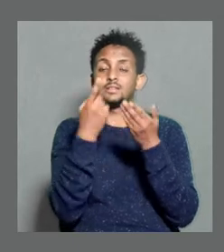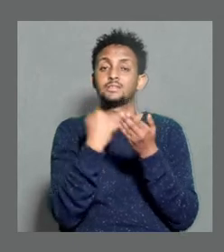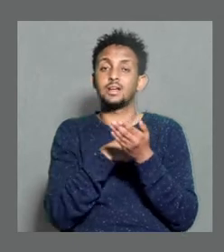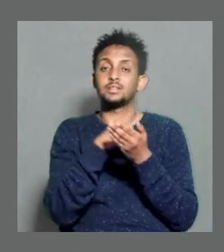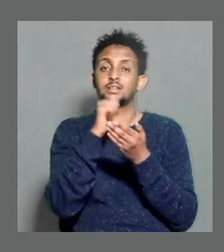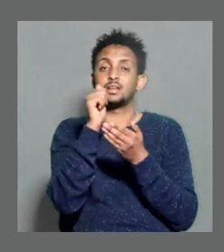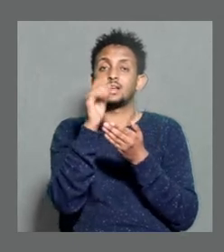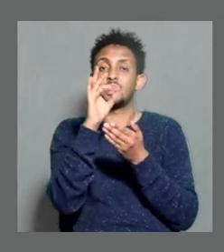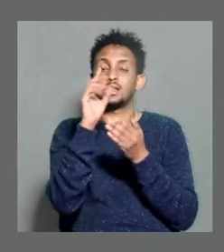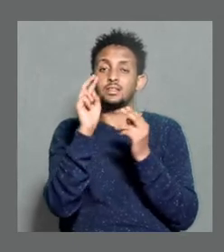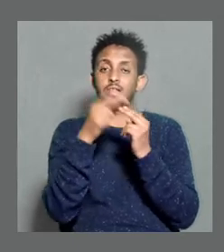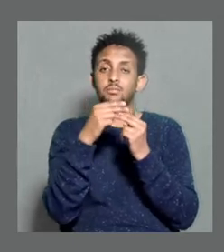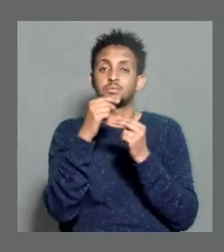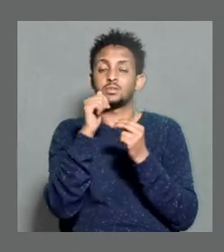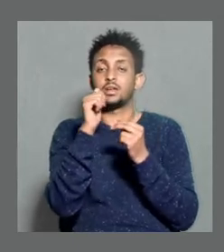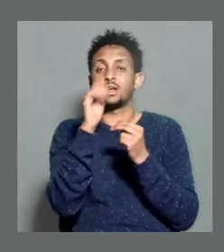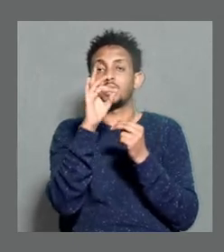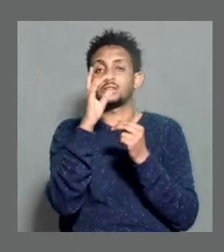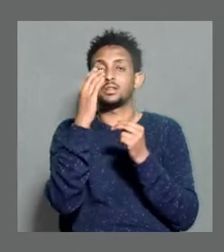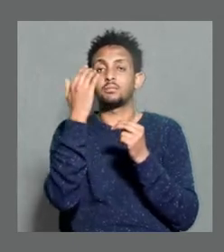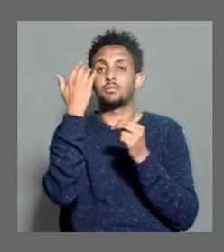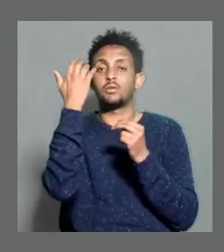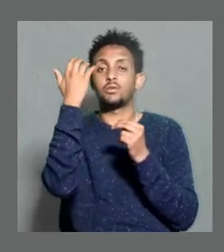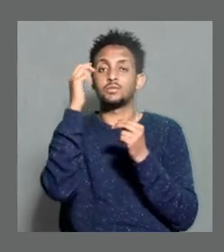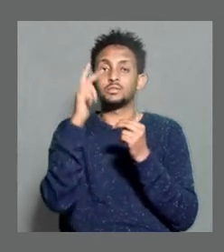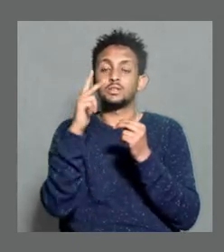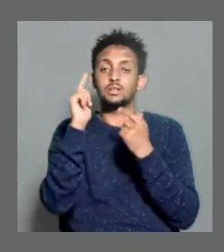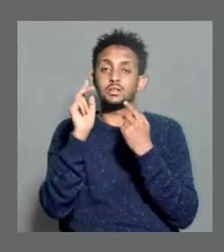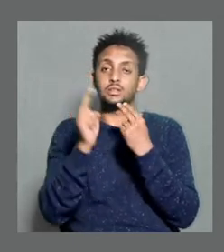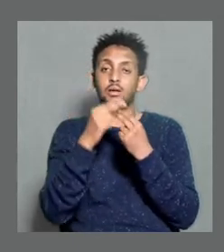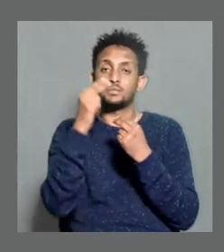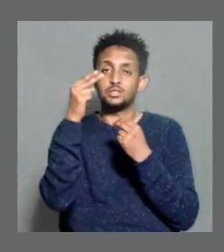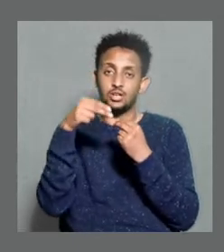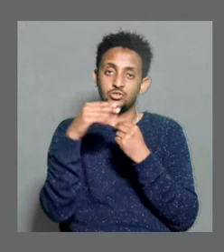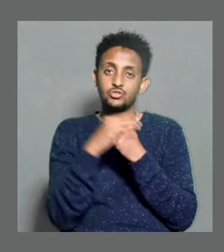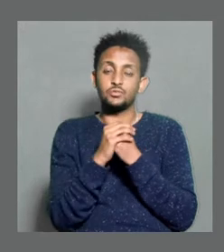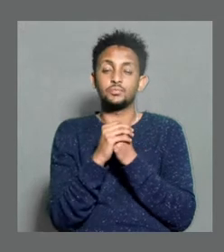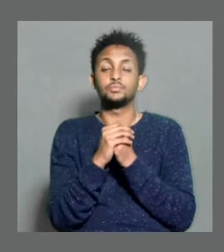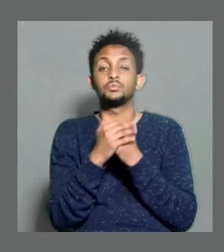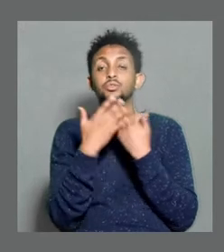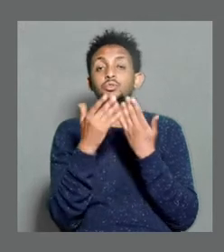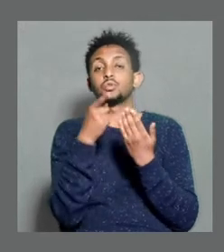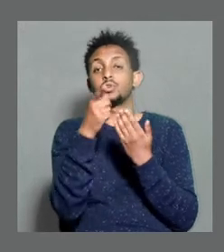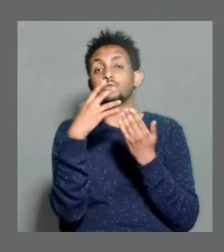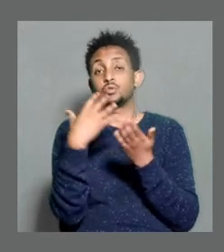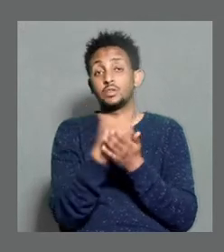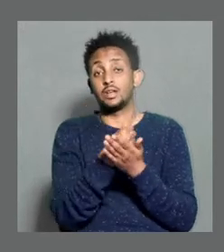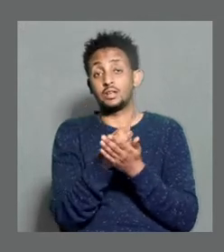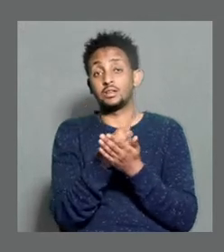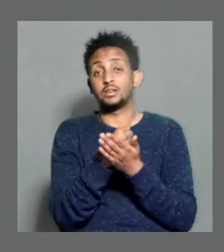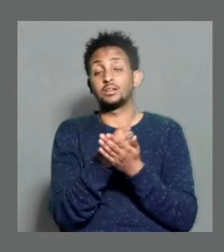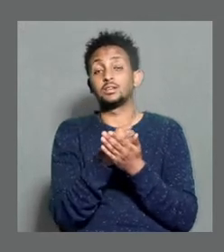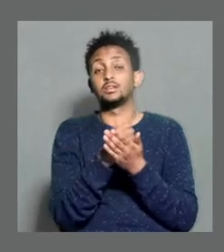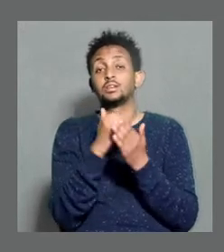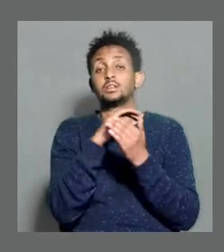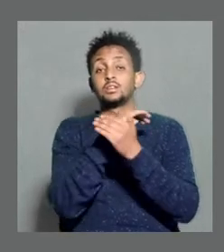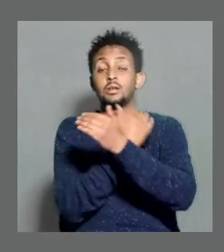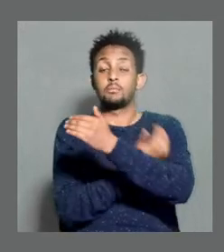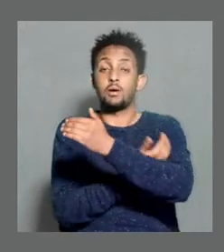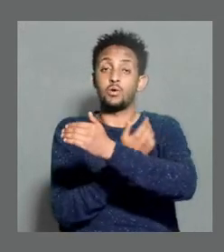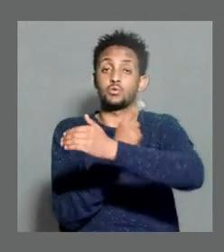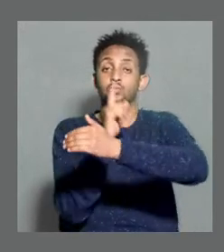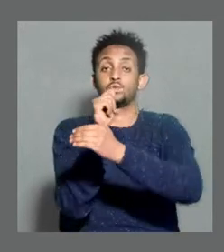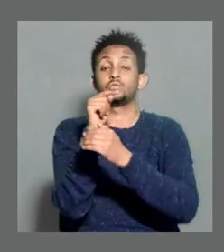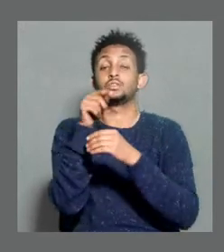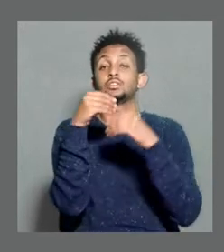8 times 10 to the power of 3 times h. Okay, so if you take 12 the power here,